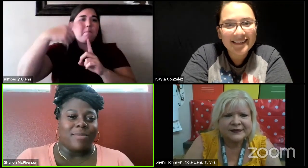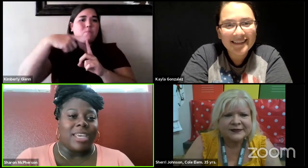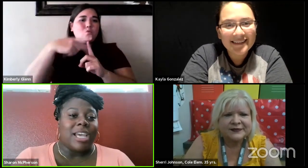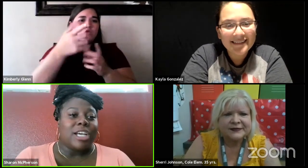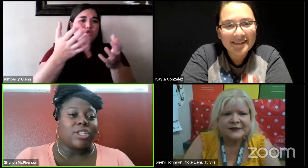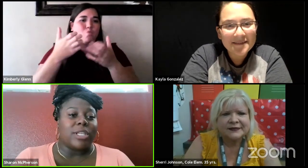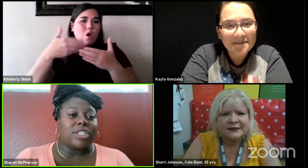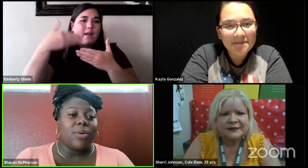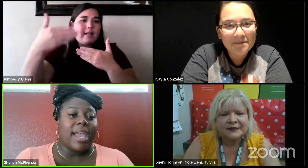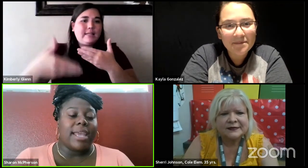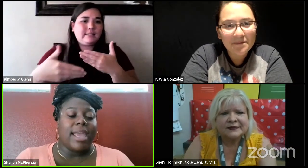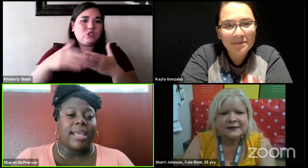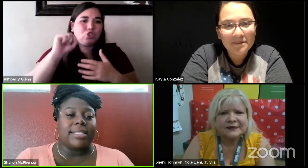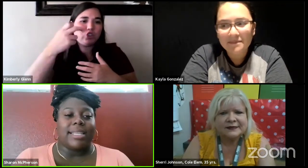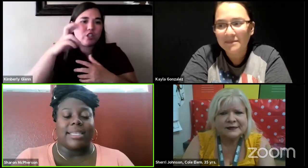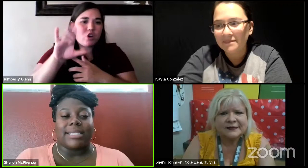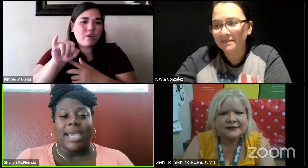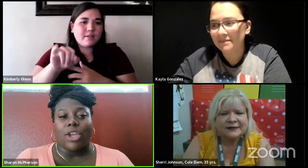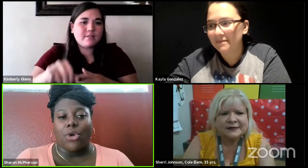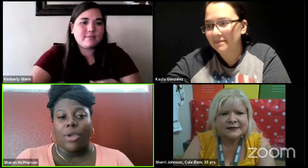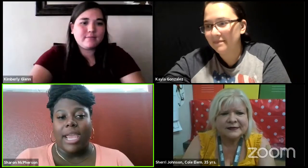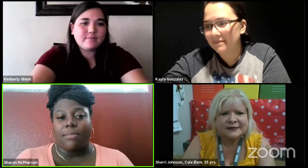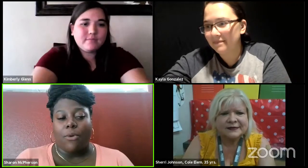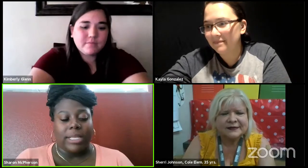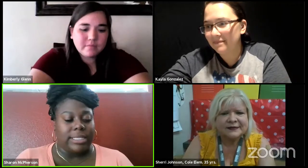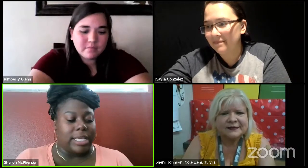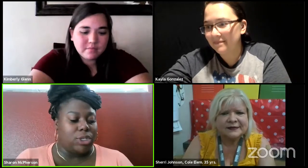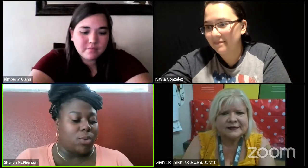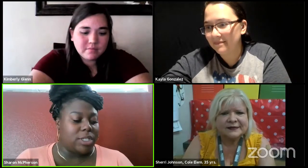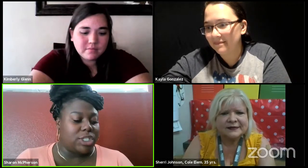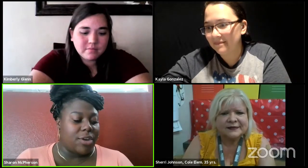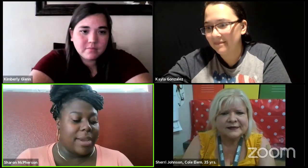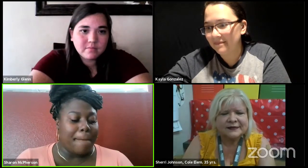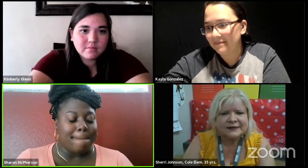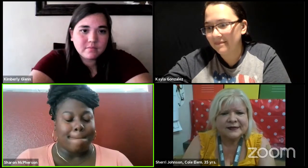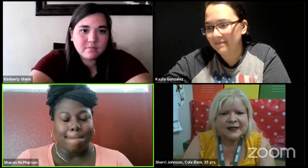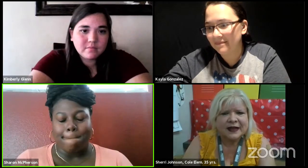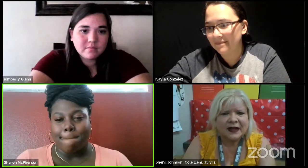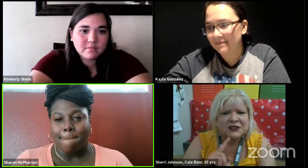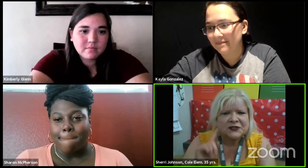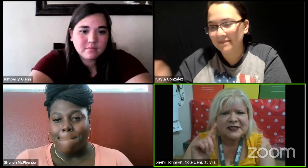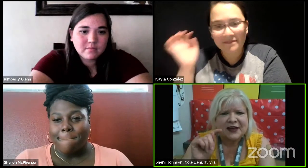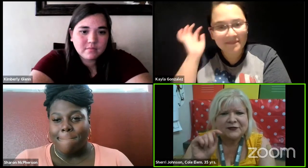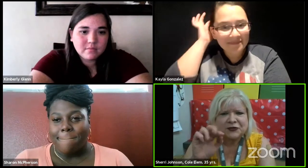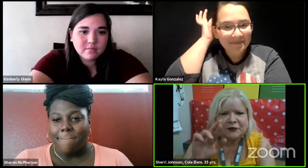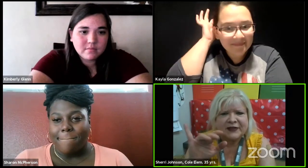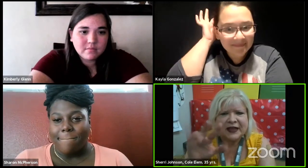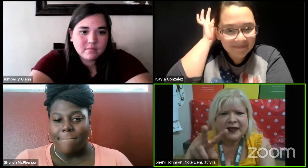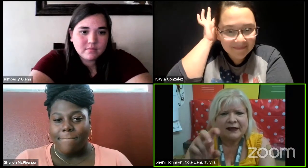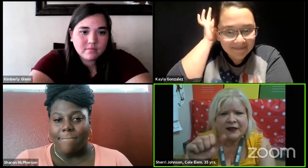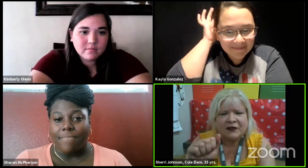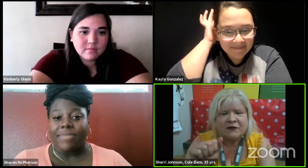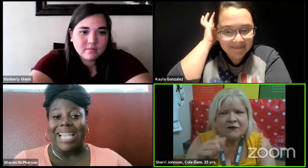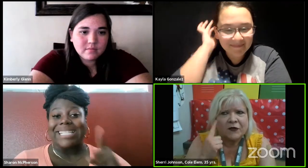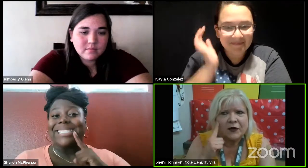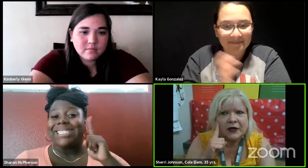Okay, so let's go ahead and select the next category and points that you want, Sherry. I'll do deaf